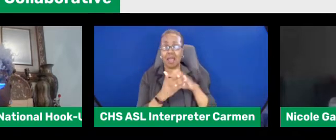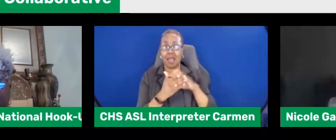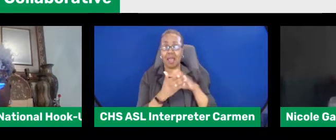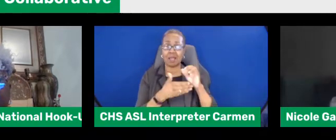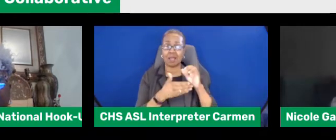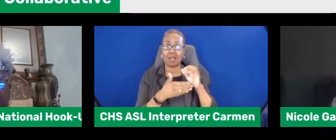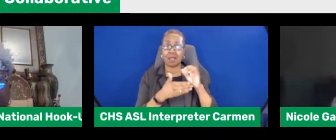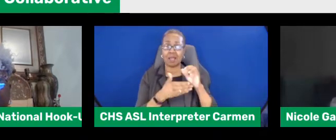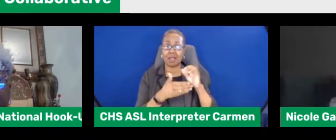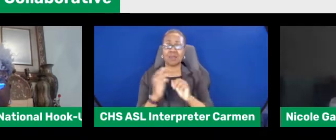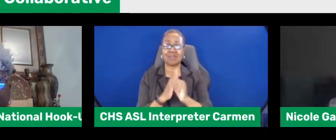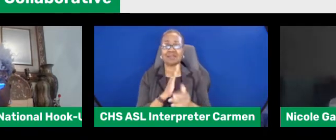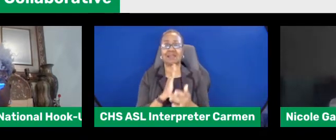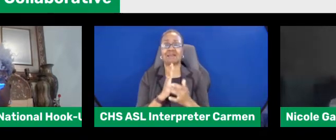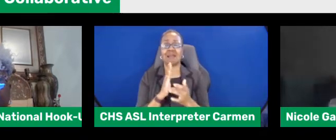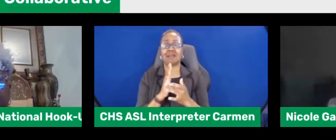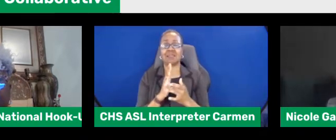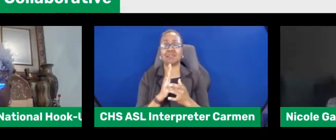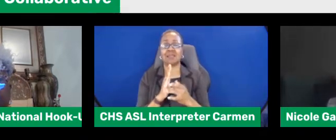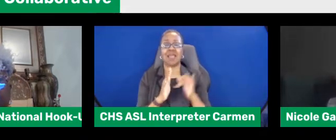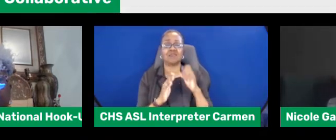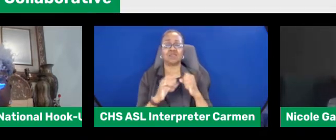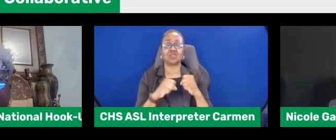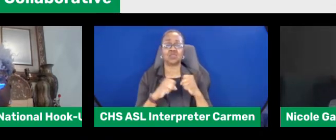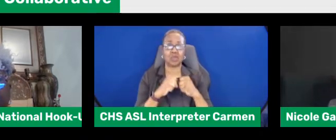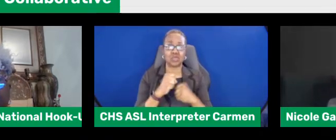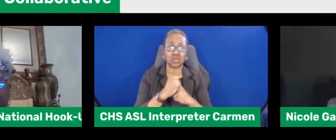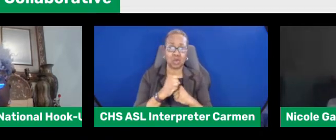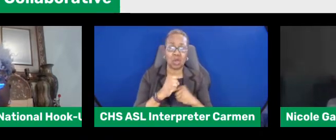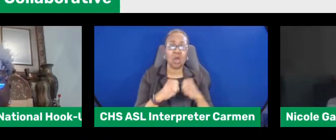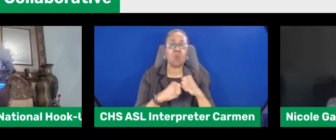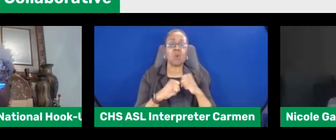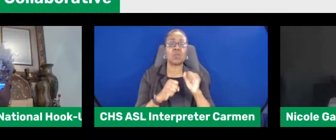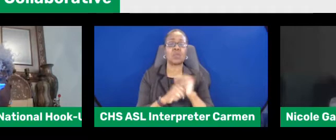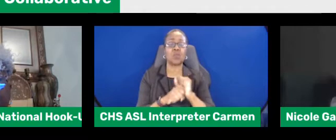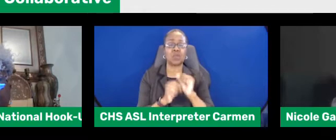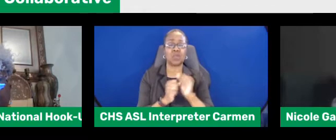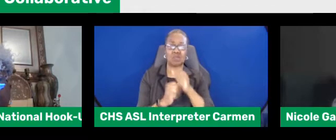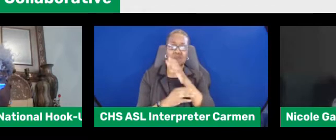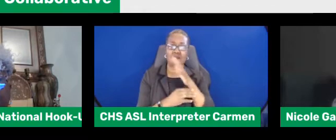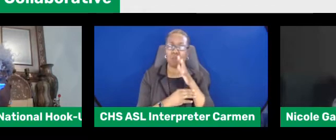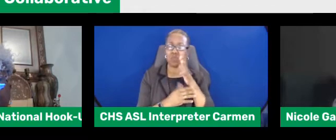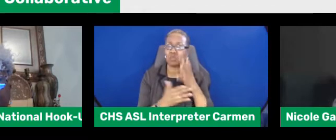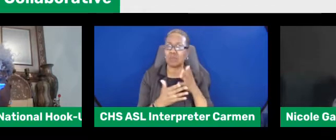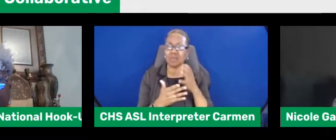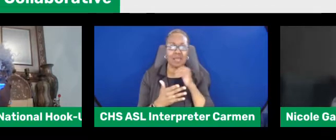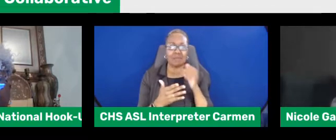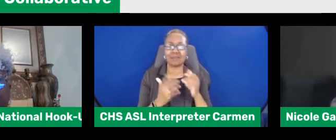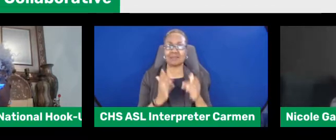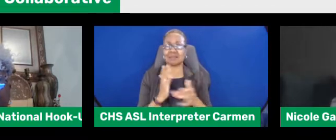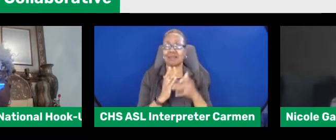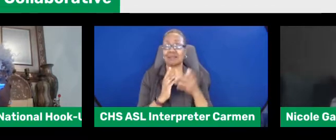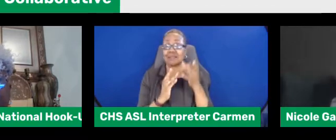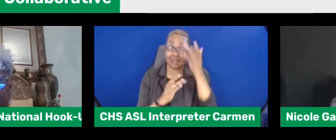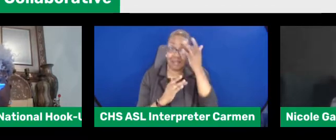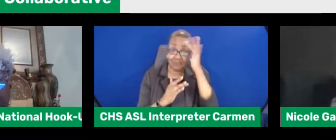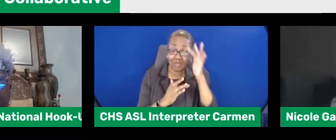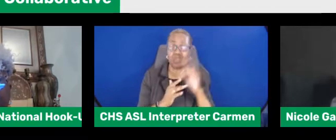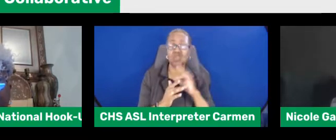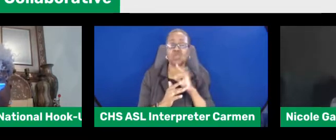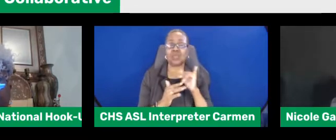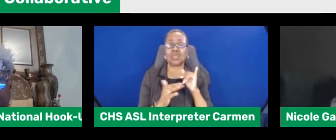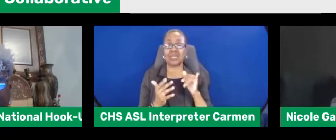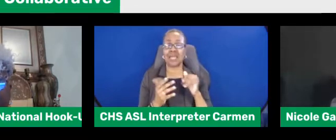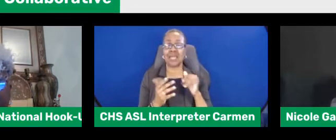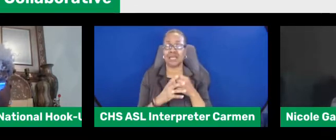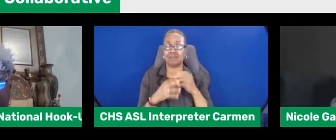that technology infrastructure, working with our farmers who we know, might not be as tech savvy, to really kind of expand